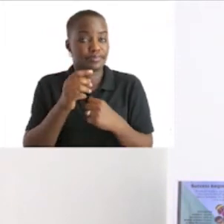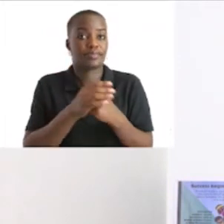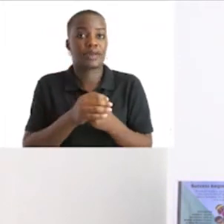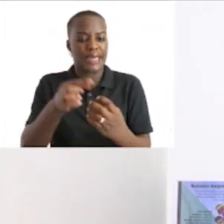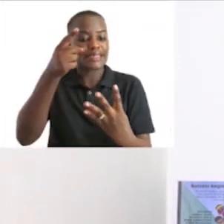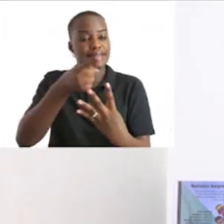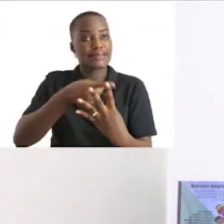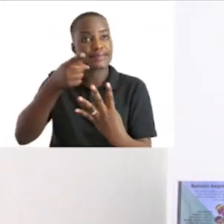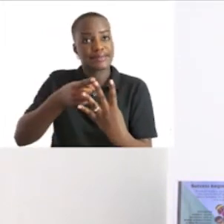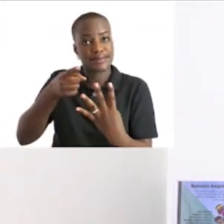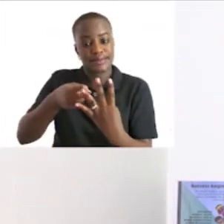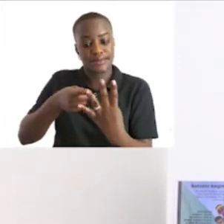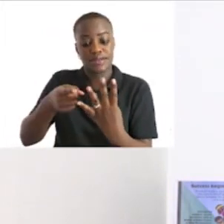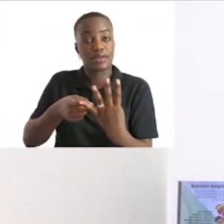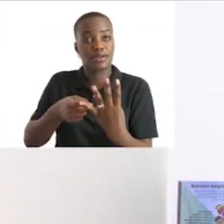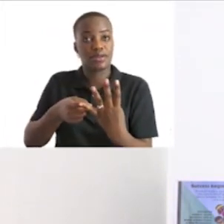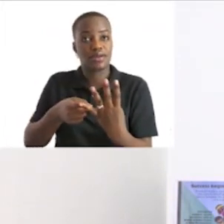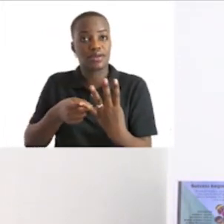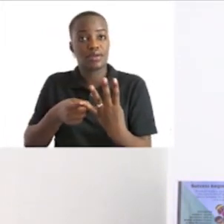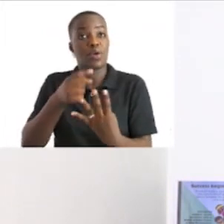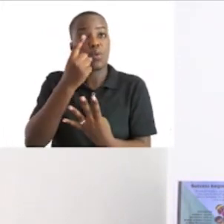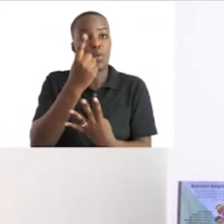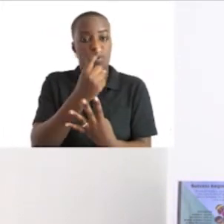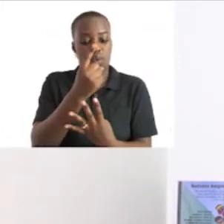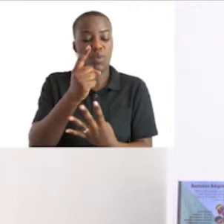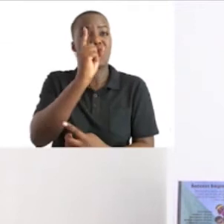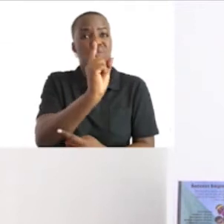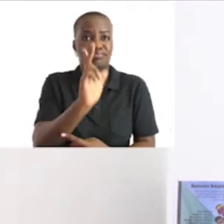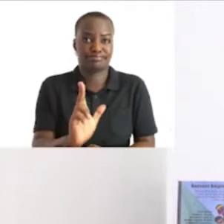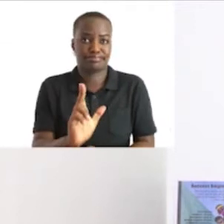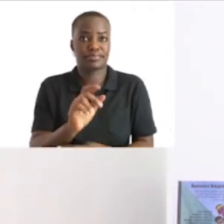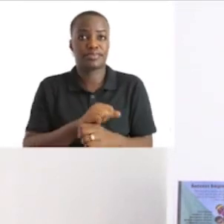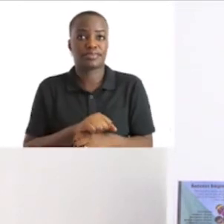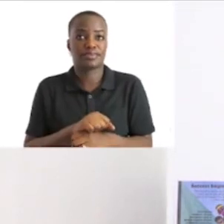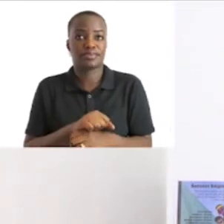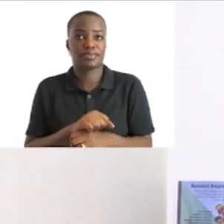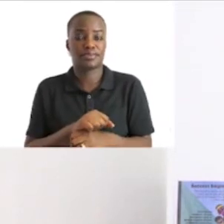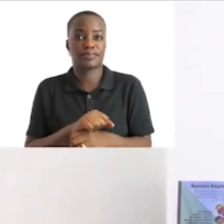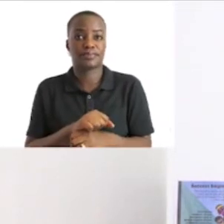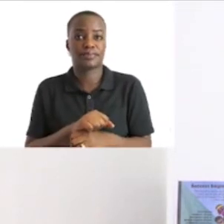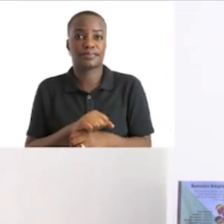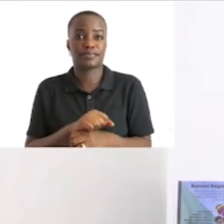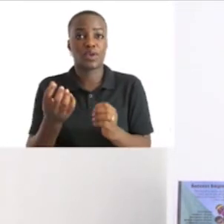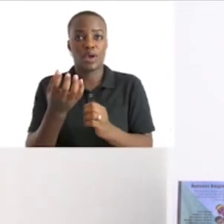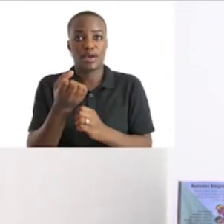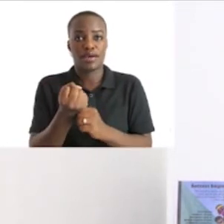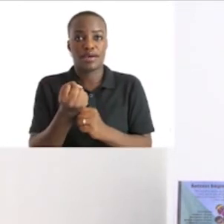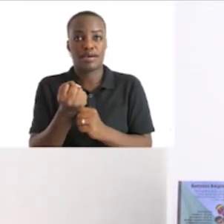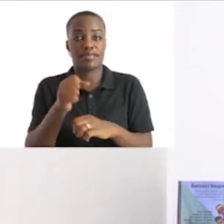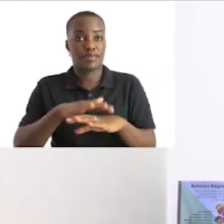line will be representing one person. If we look at the board, we have